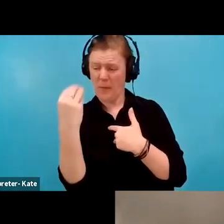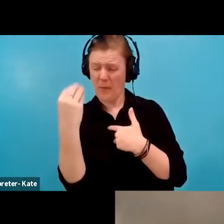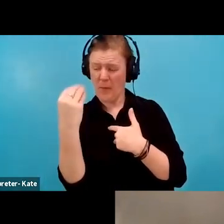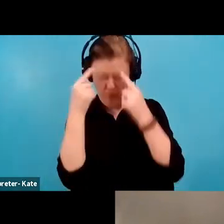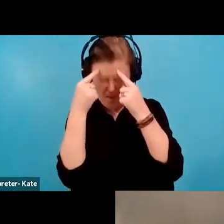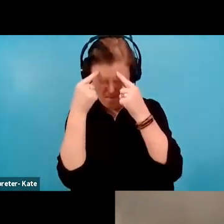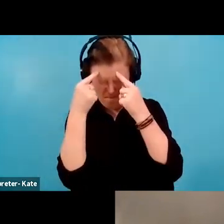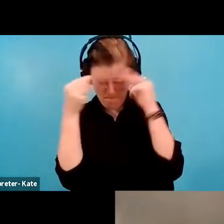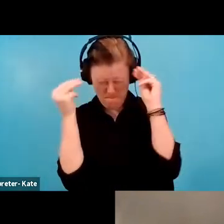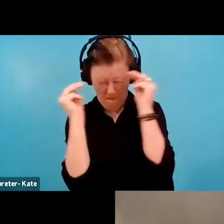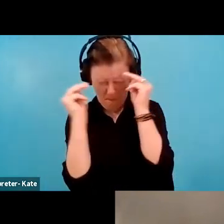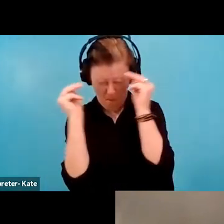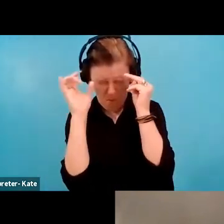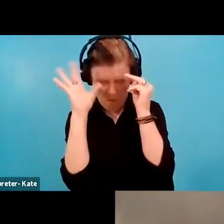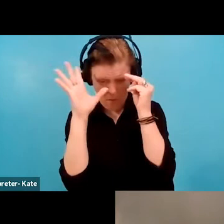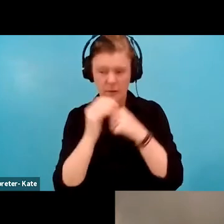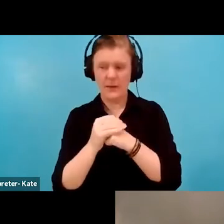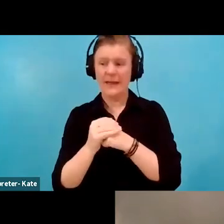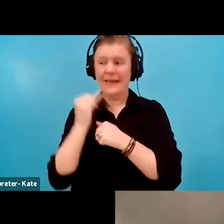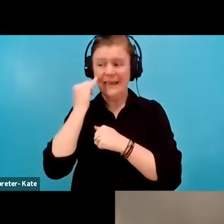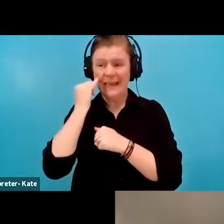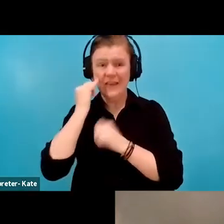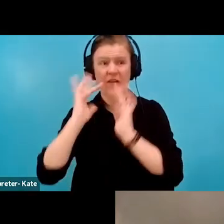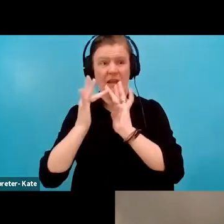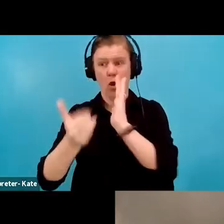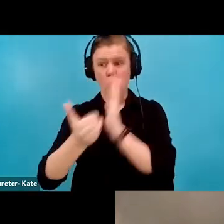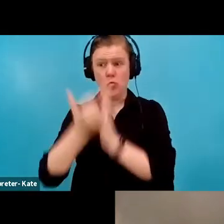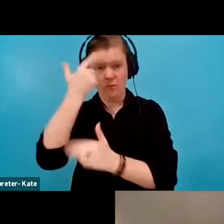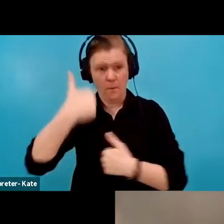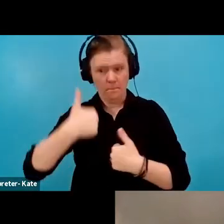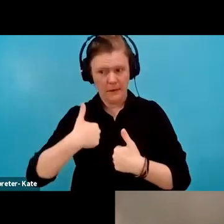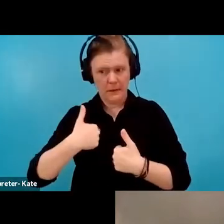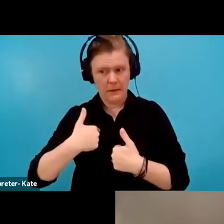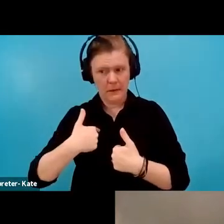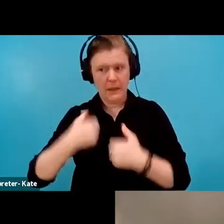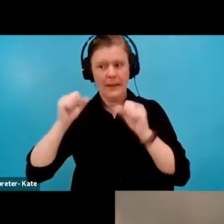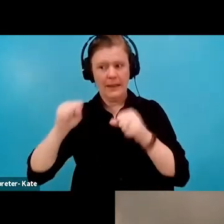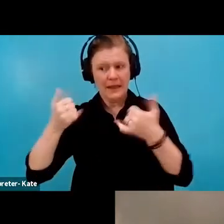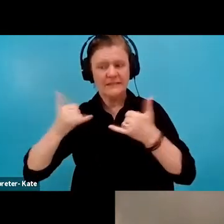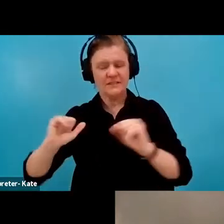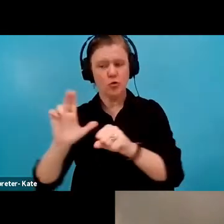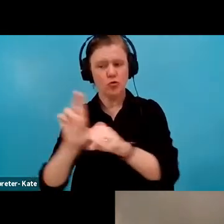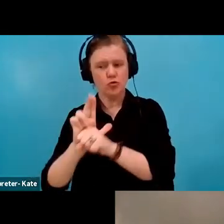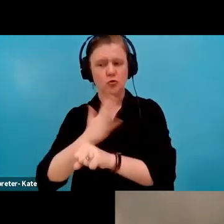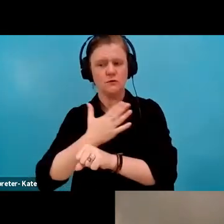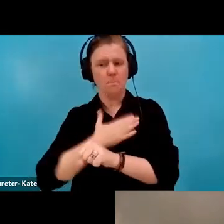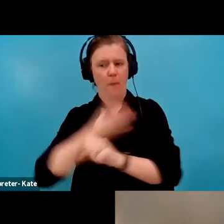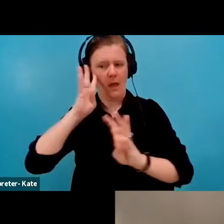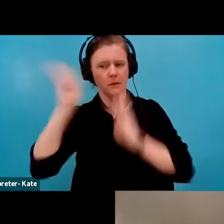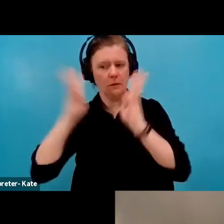never used a website like this, ask yourself, can I use this or enjoy